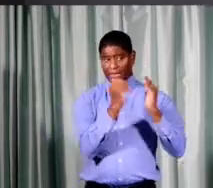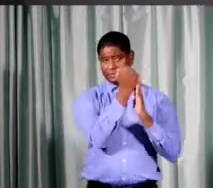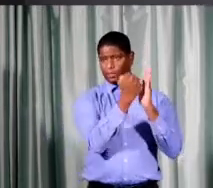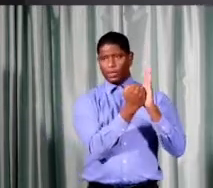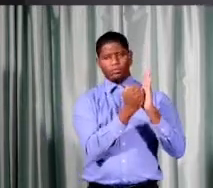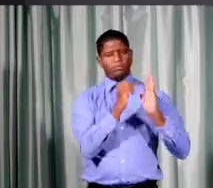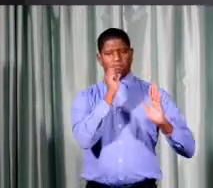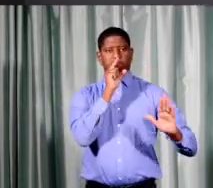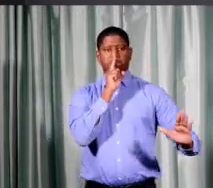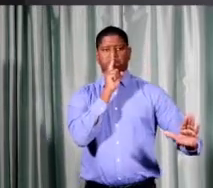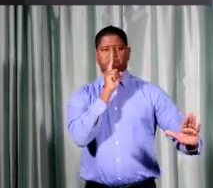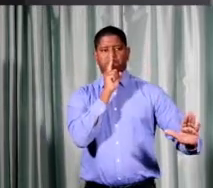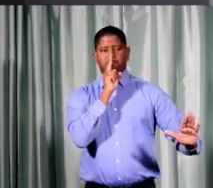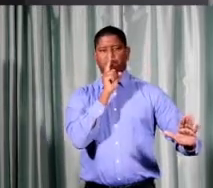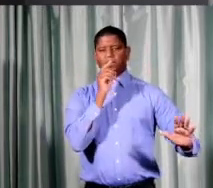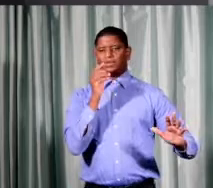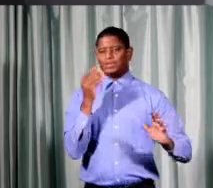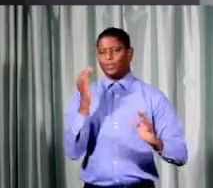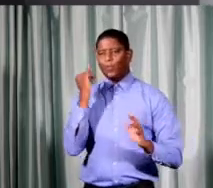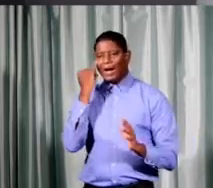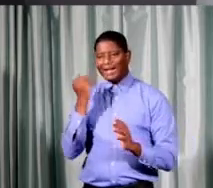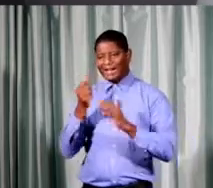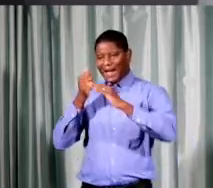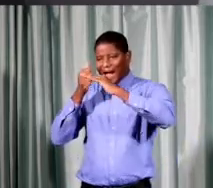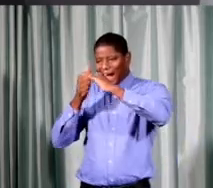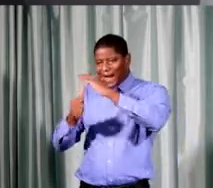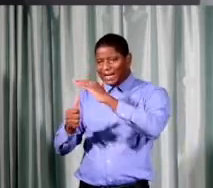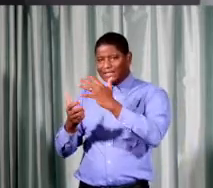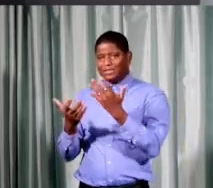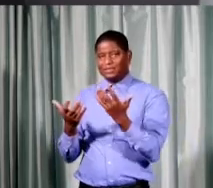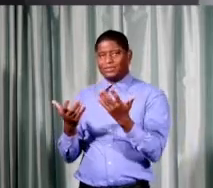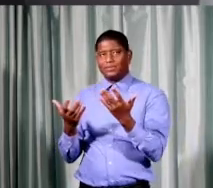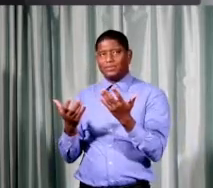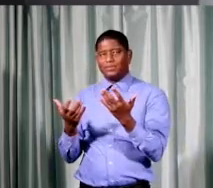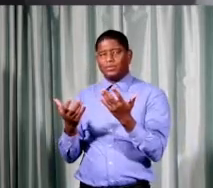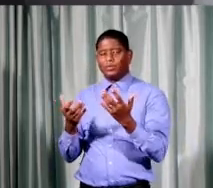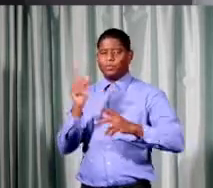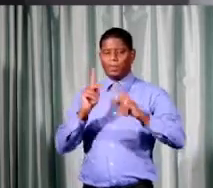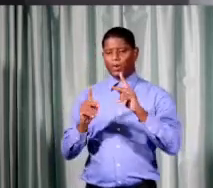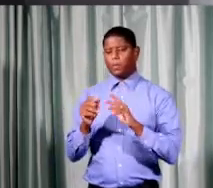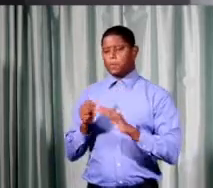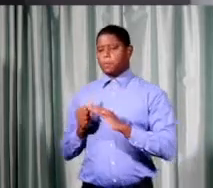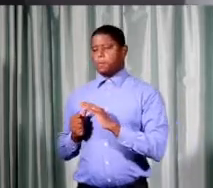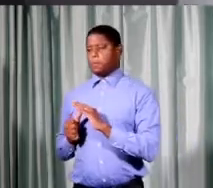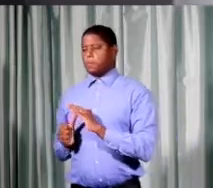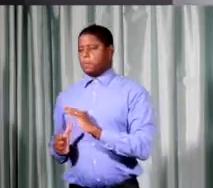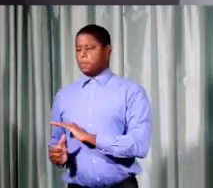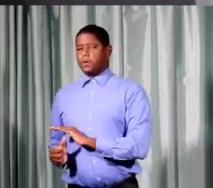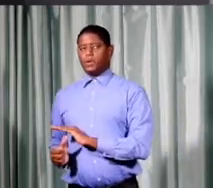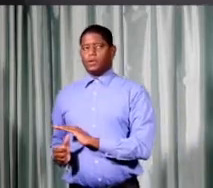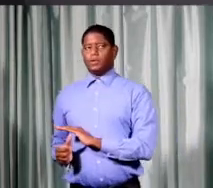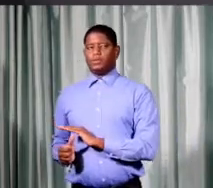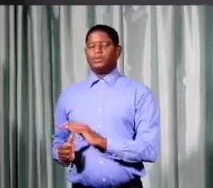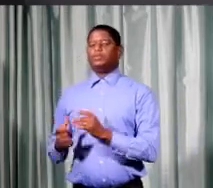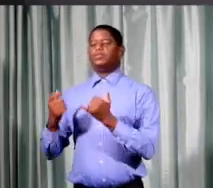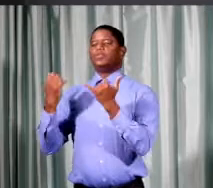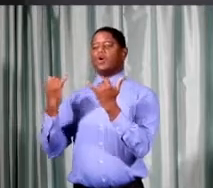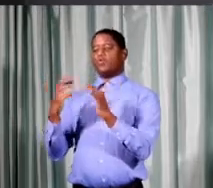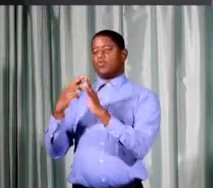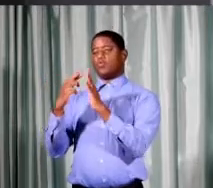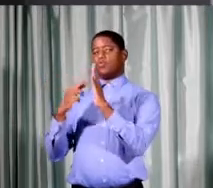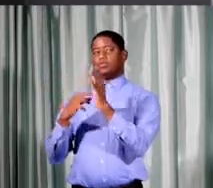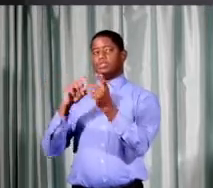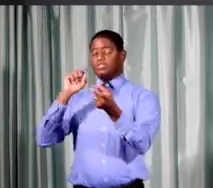under comprehensive income, used to be on the balance sheet. It was a nice place to hide things. When they changed the rules, they said bring it to the